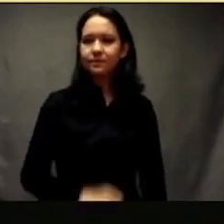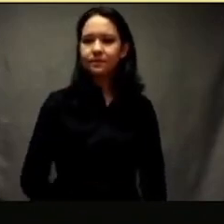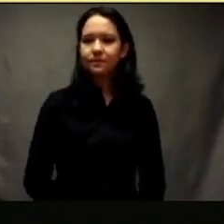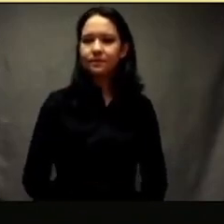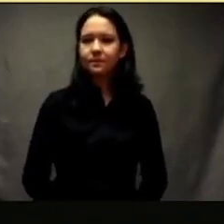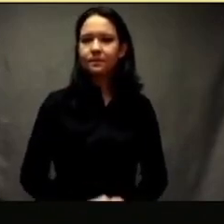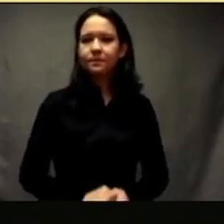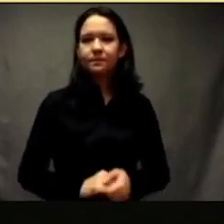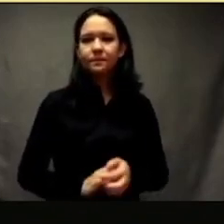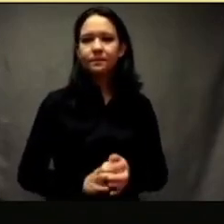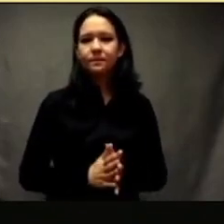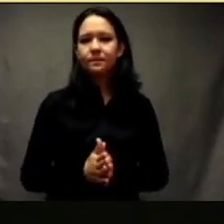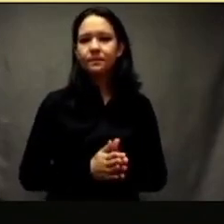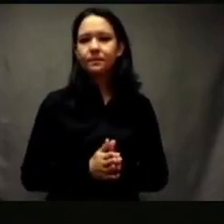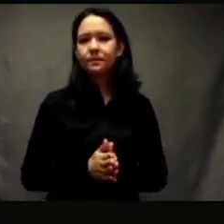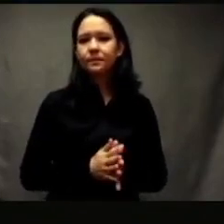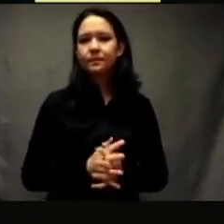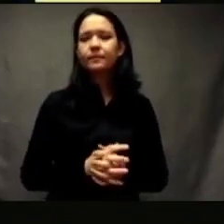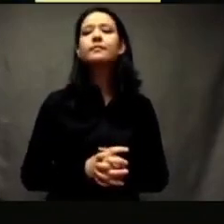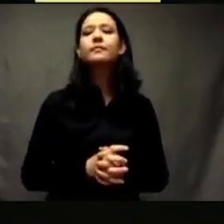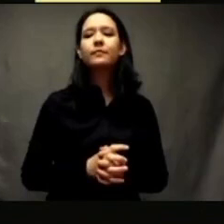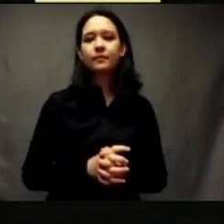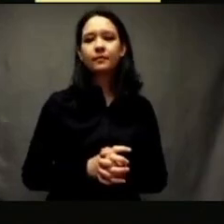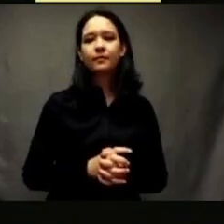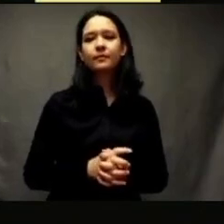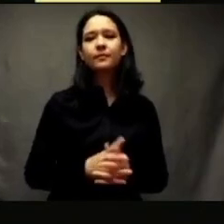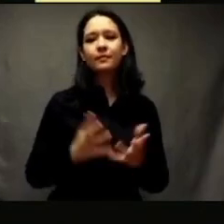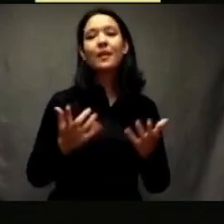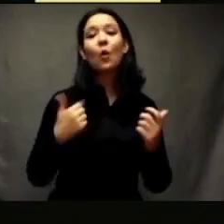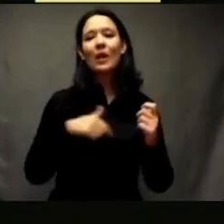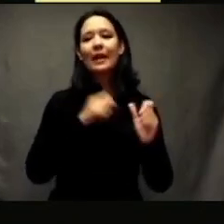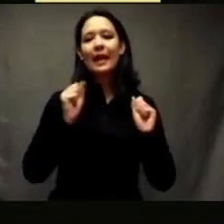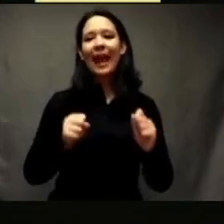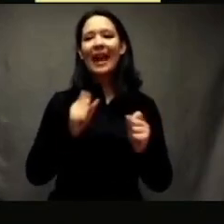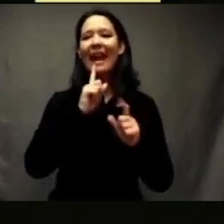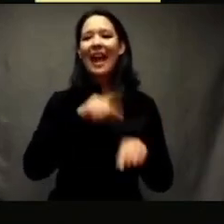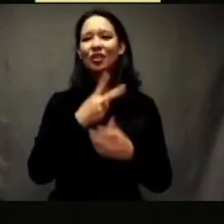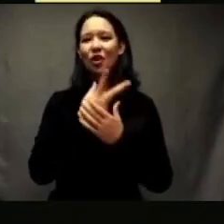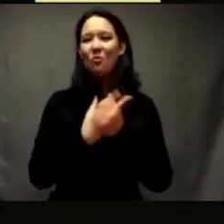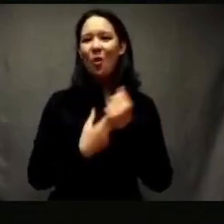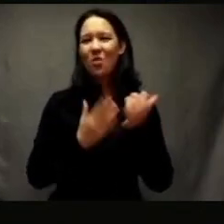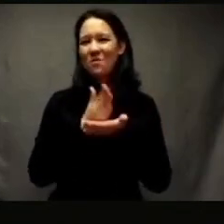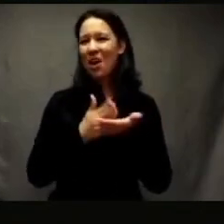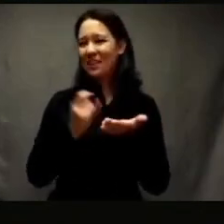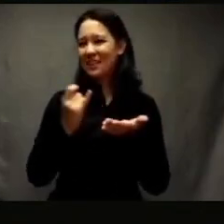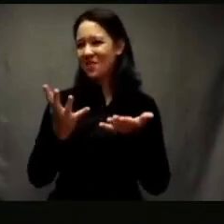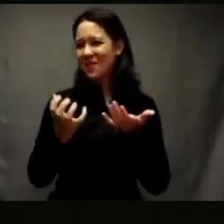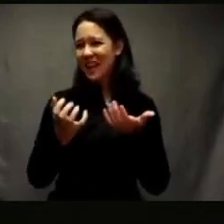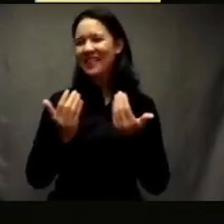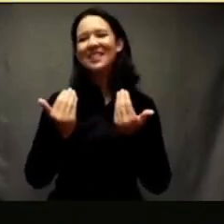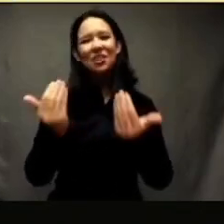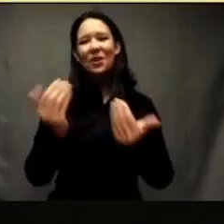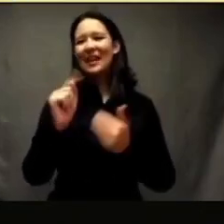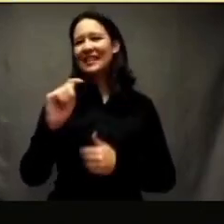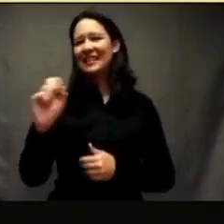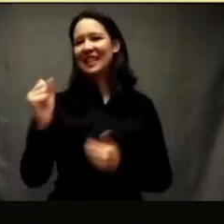Because yeah, we can answer both components of it. Yeah, you go ahead, Tess.